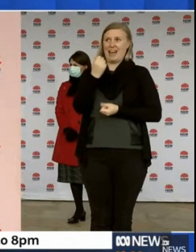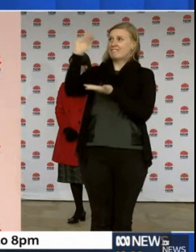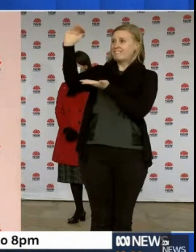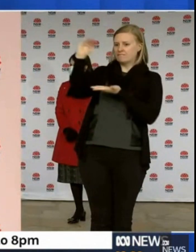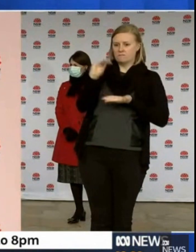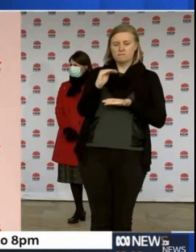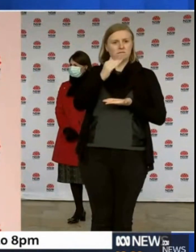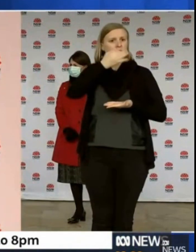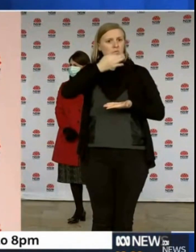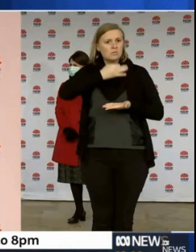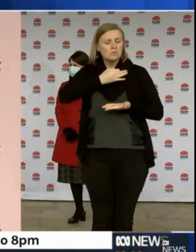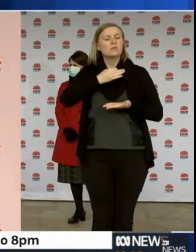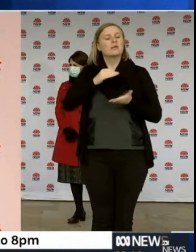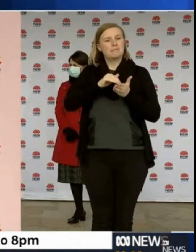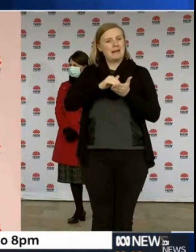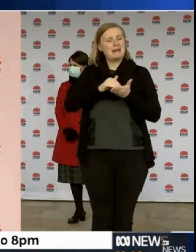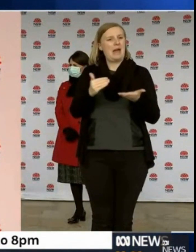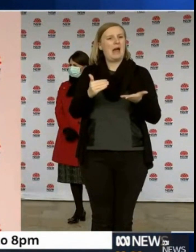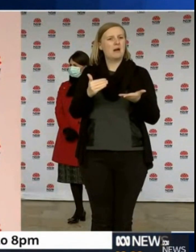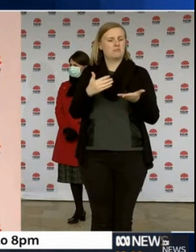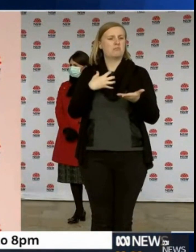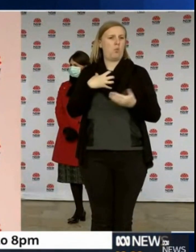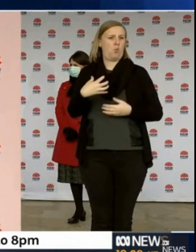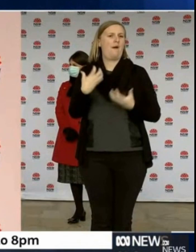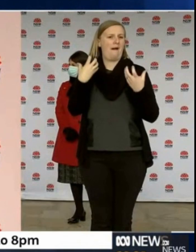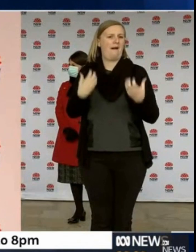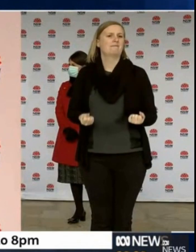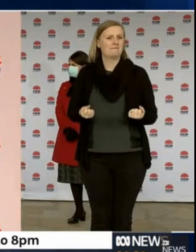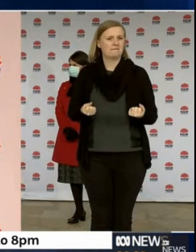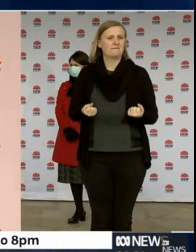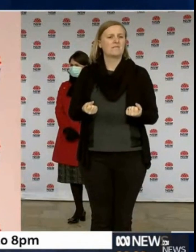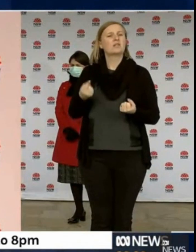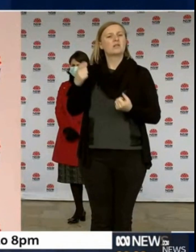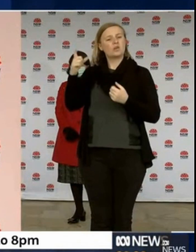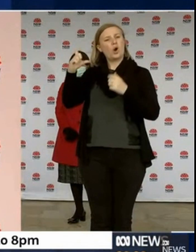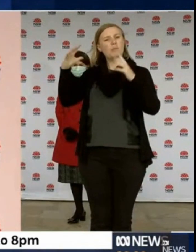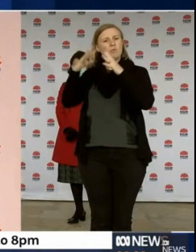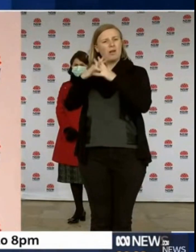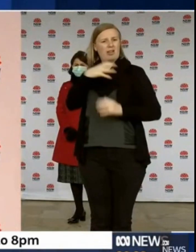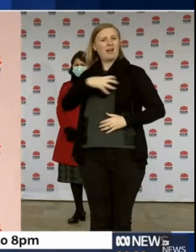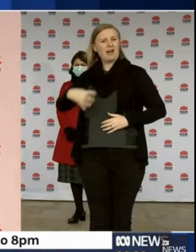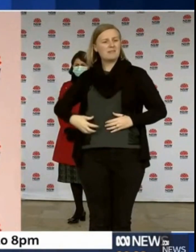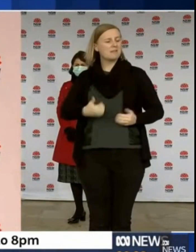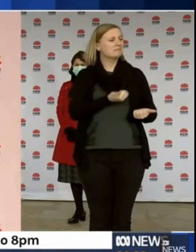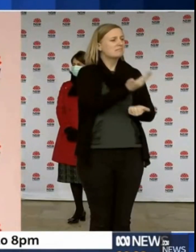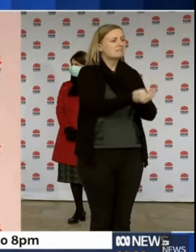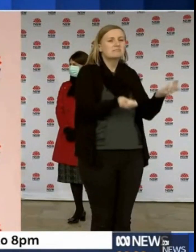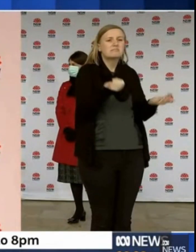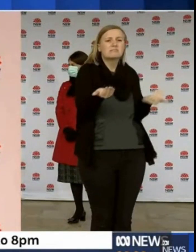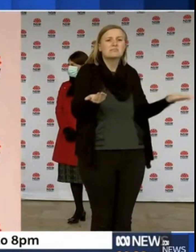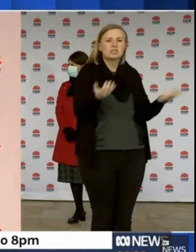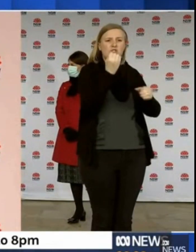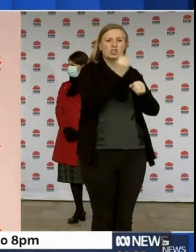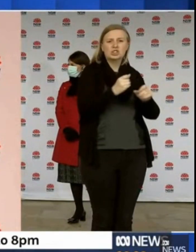vaccine, the Commonwealth has rolled out that vaccine progressively through general practice, and we also have access